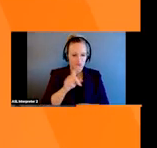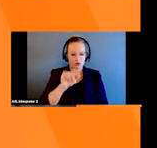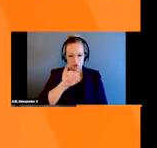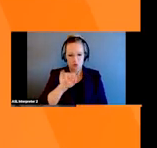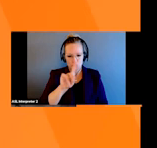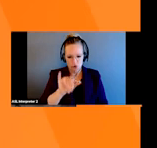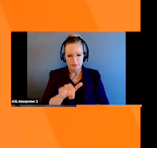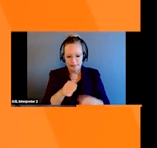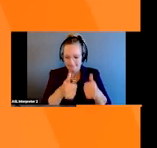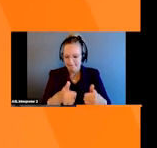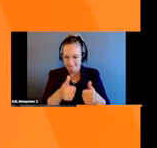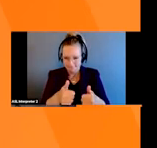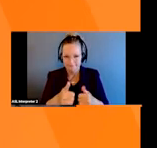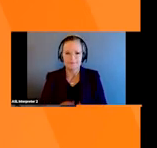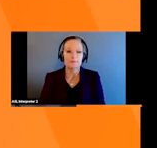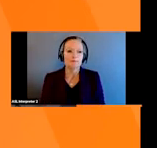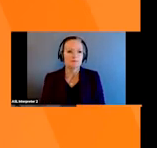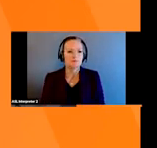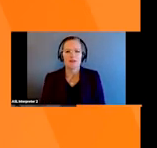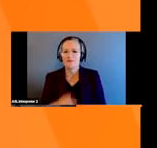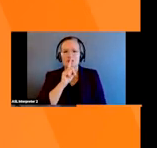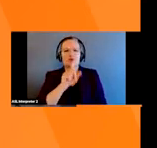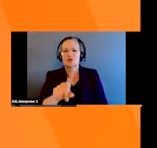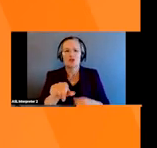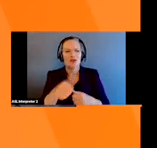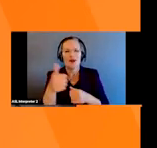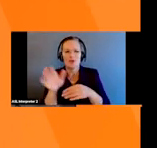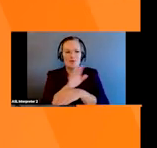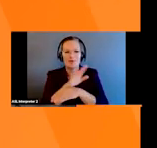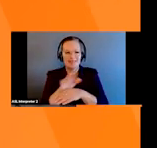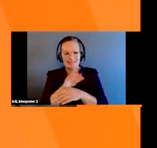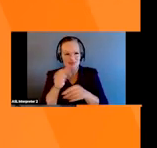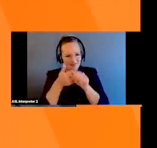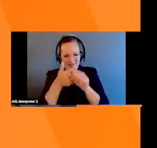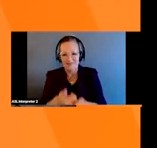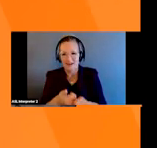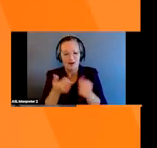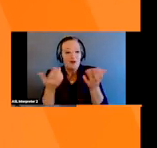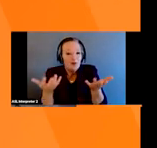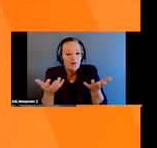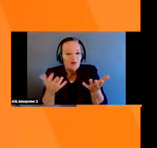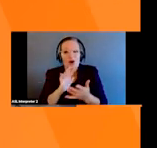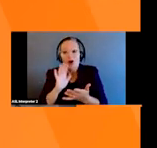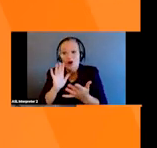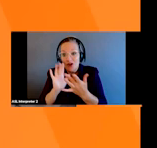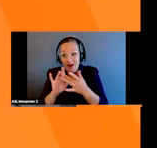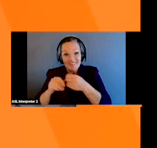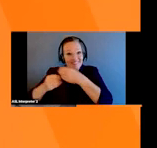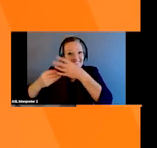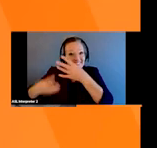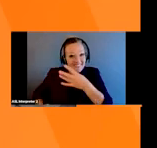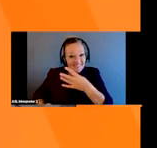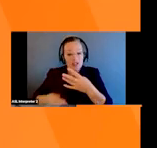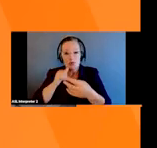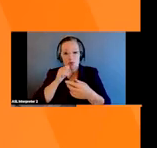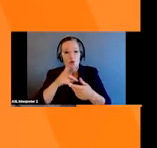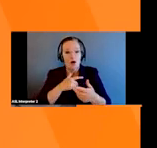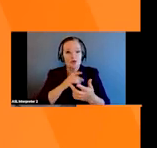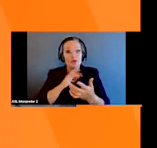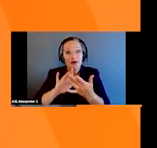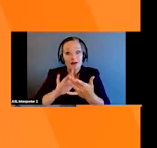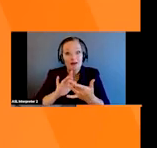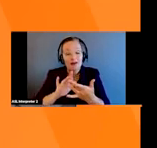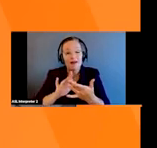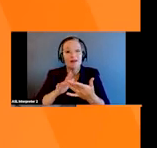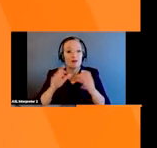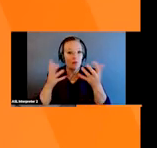And there's tons of other businesses that you'll want to follow. Like there's like you have so many already contacts that you're going to want to interact with as well. So like, and these